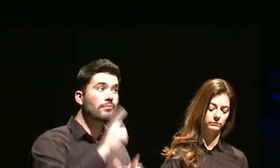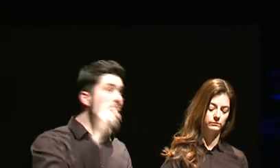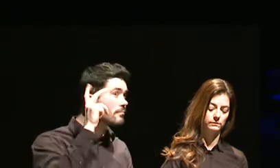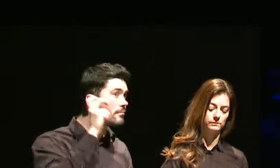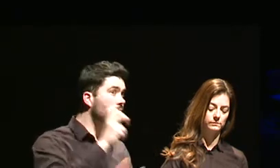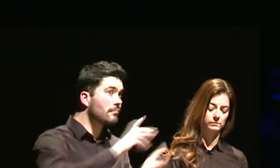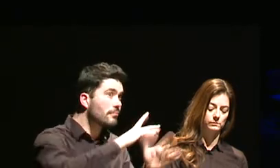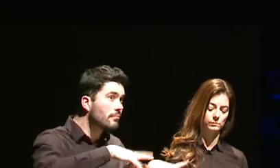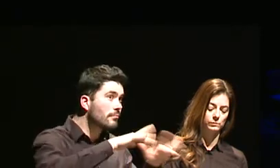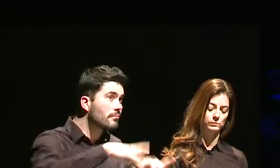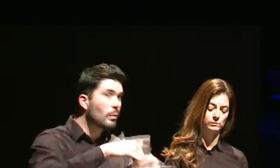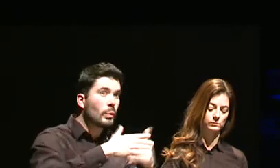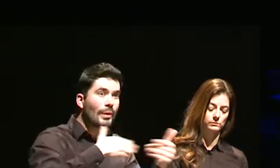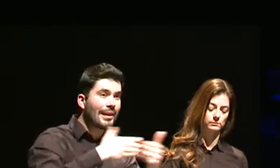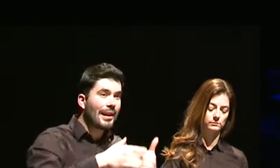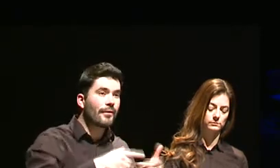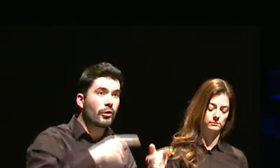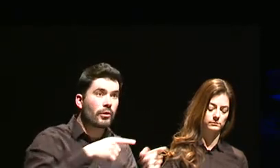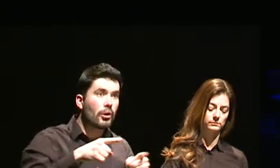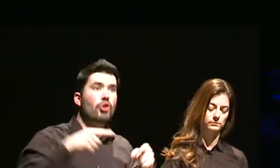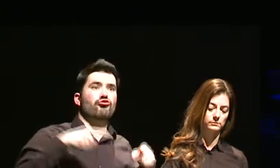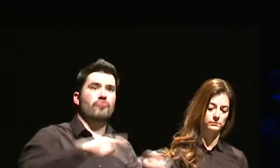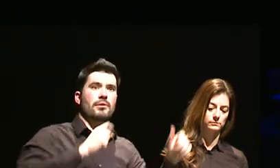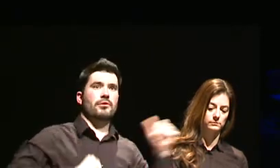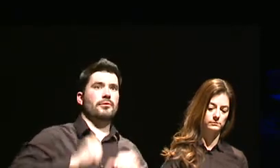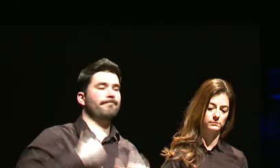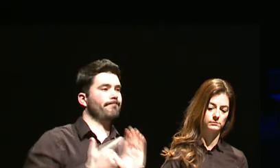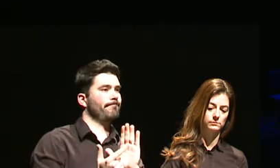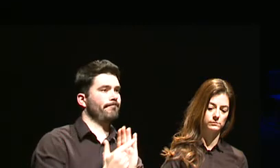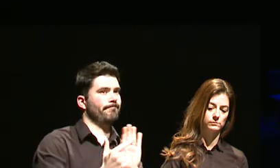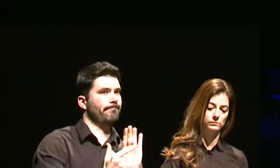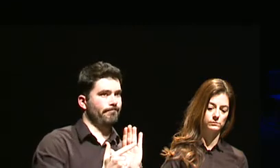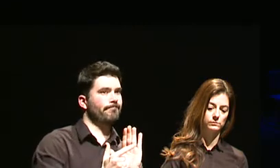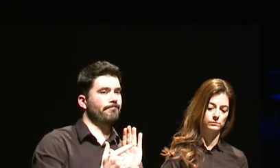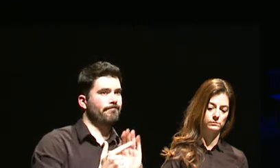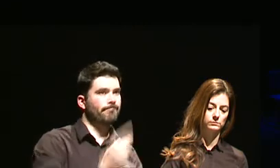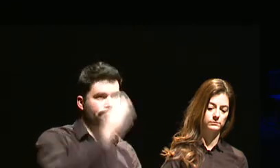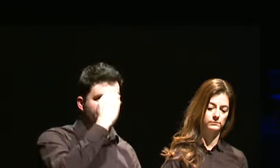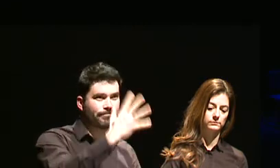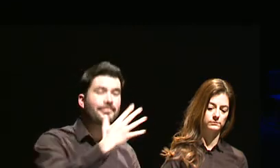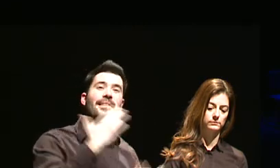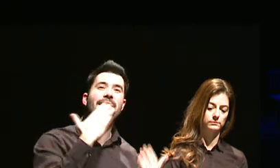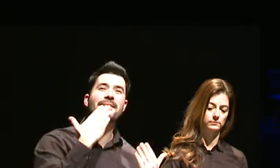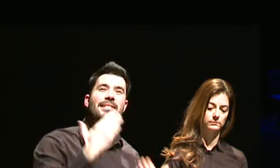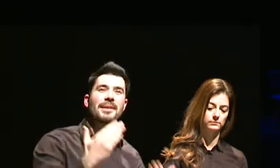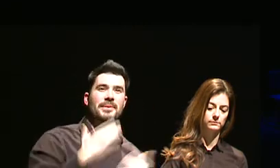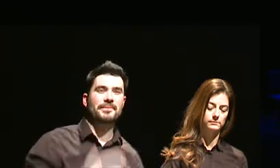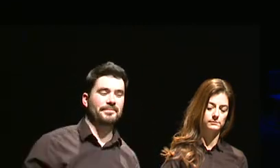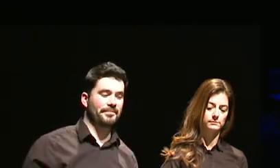equipment during this performance is also strictly prohibited. Thank you.